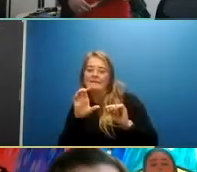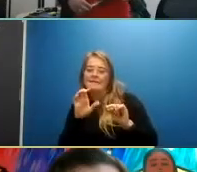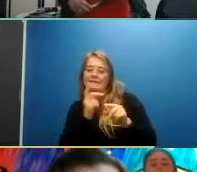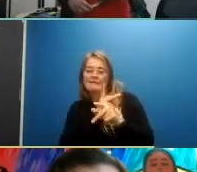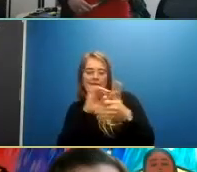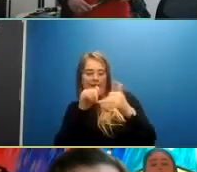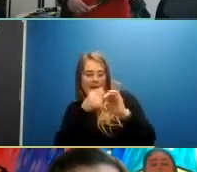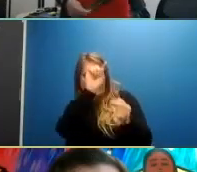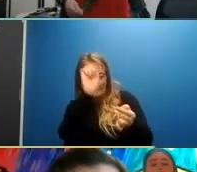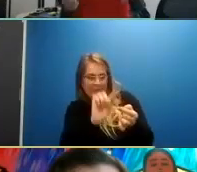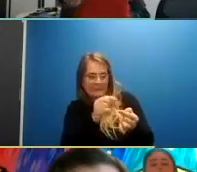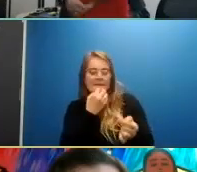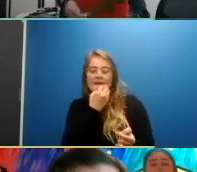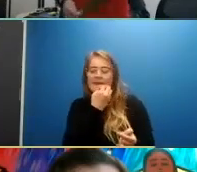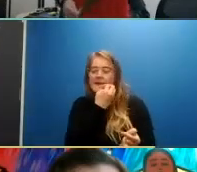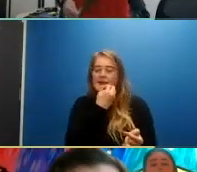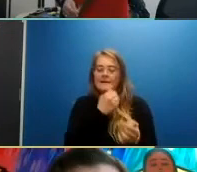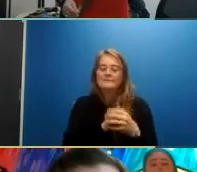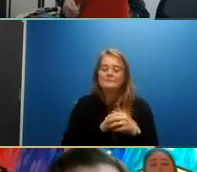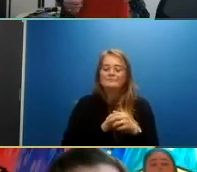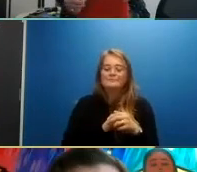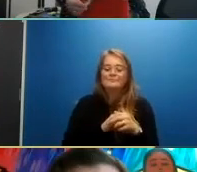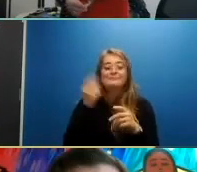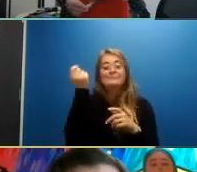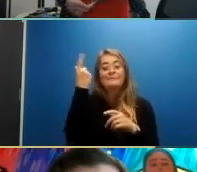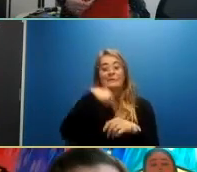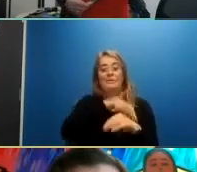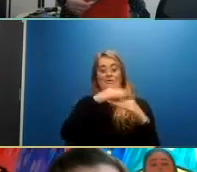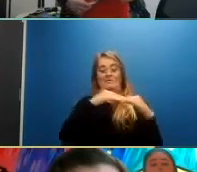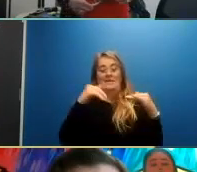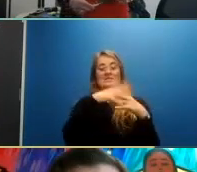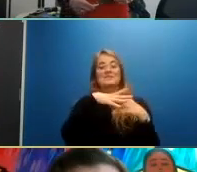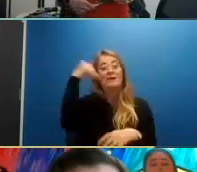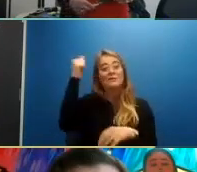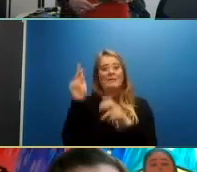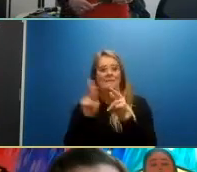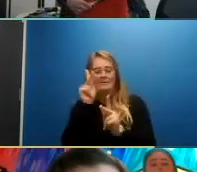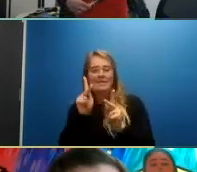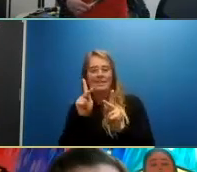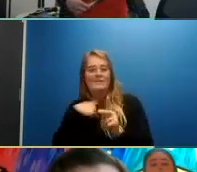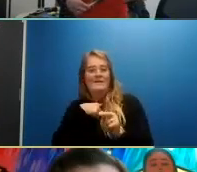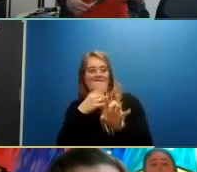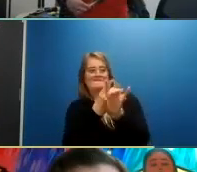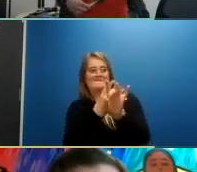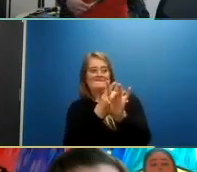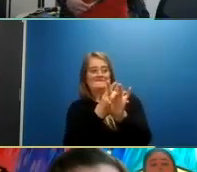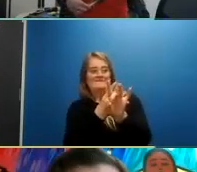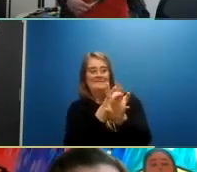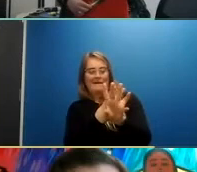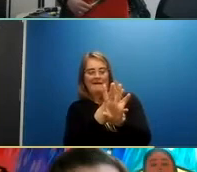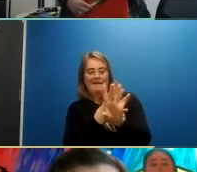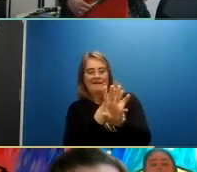curriculum. And so as Indigenous elders and people, we had a say in what we